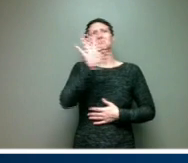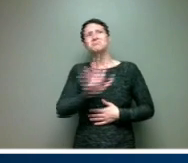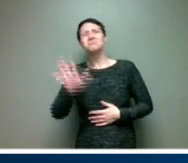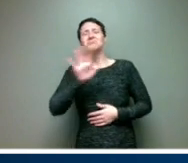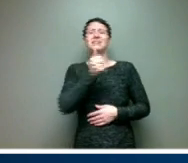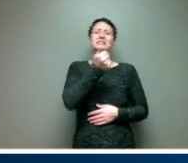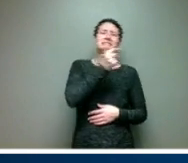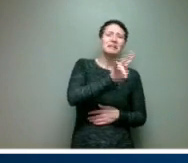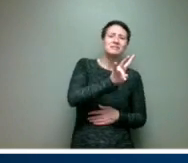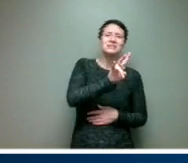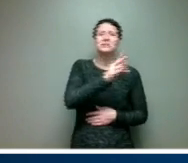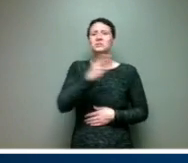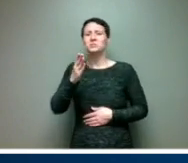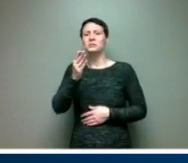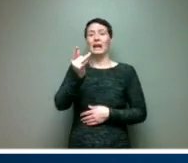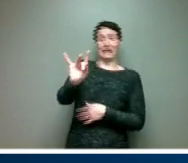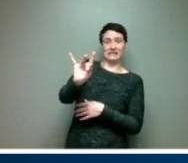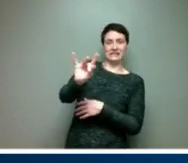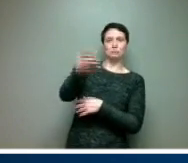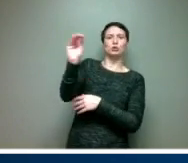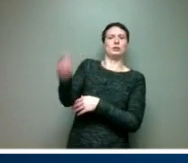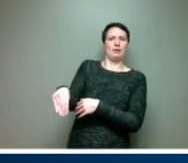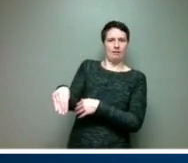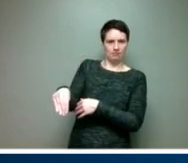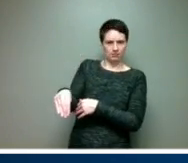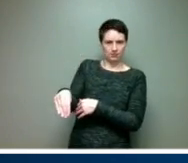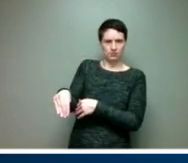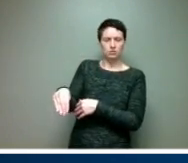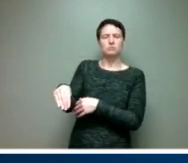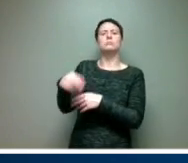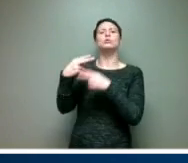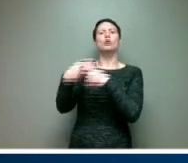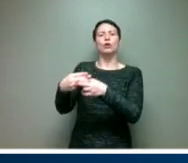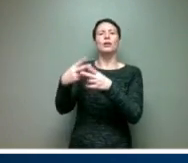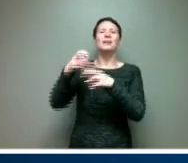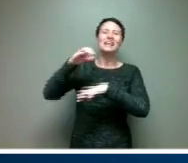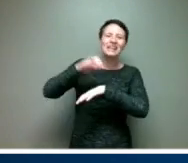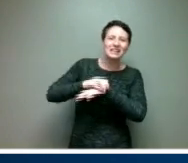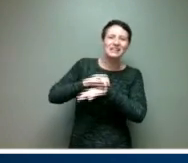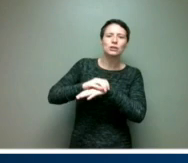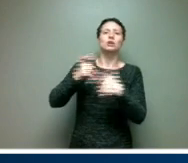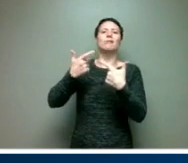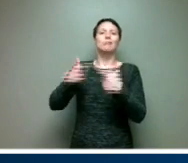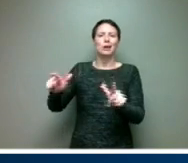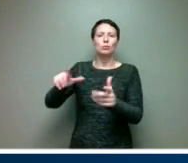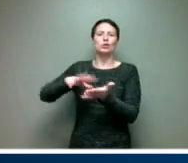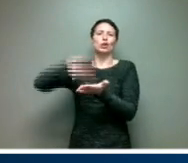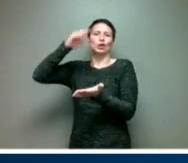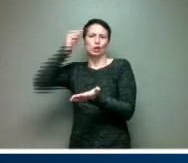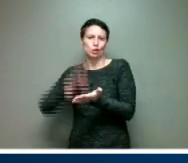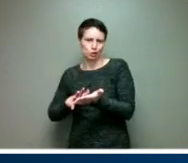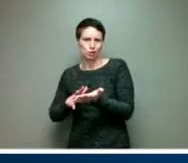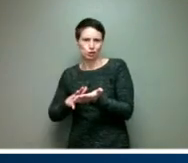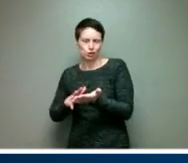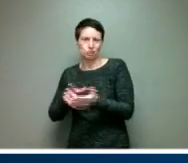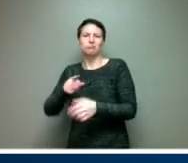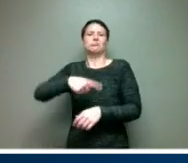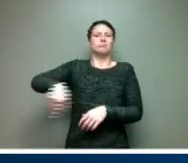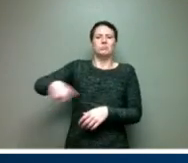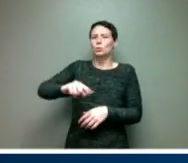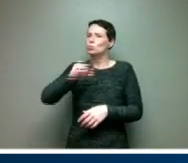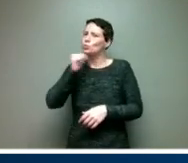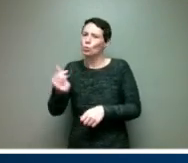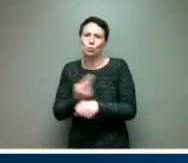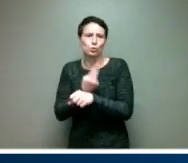of our population that are, we call them English language learners. And so, for the sake of this conversation, let's